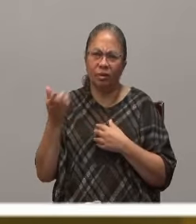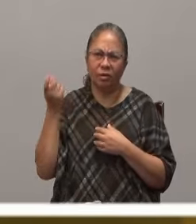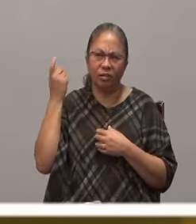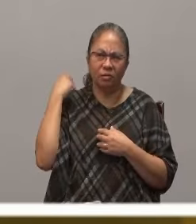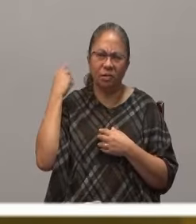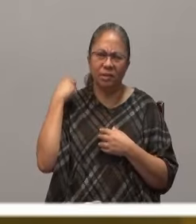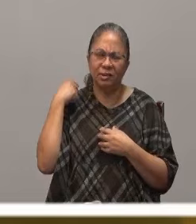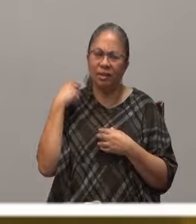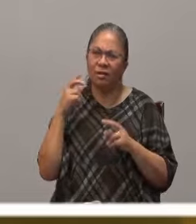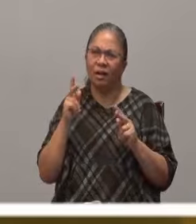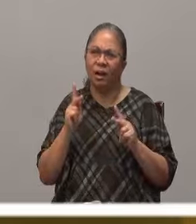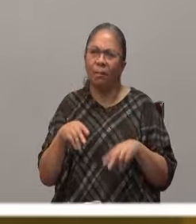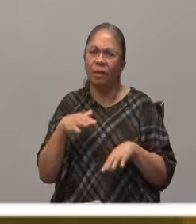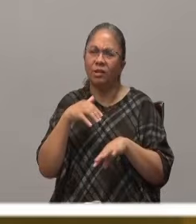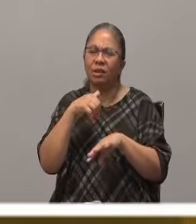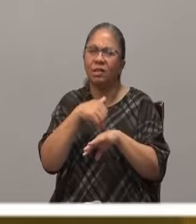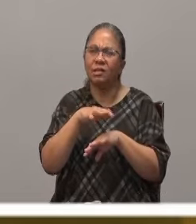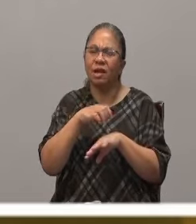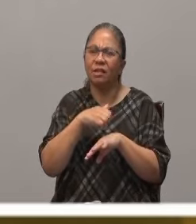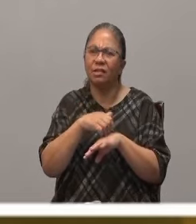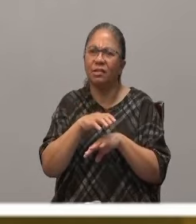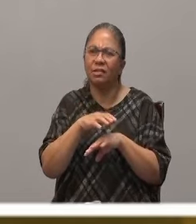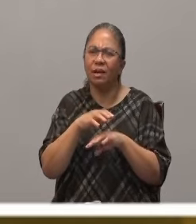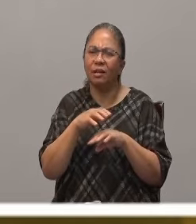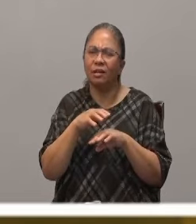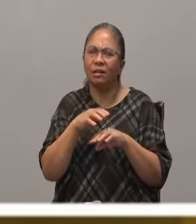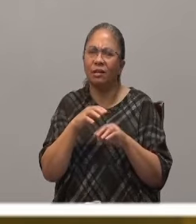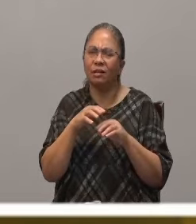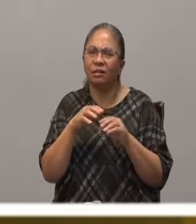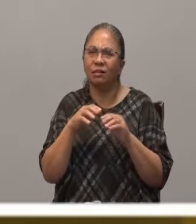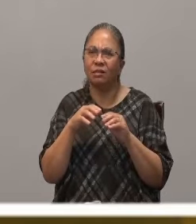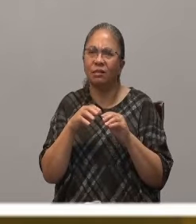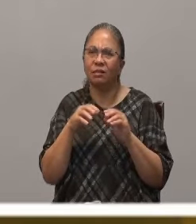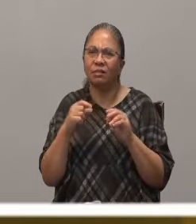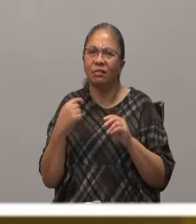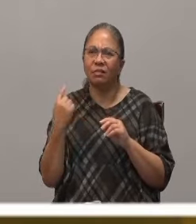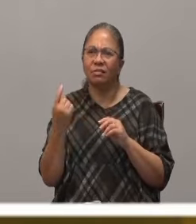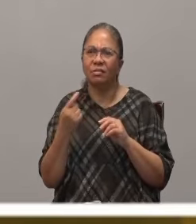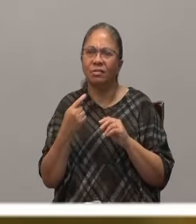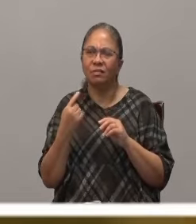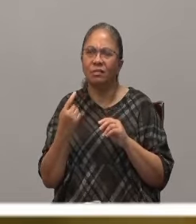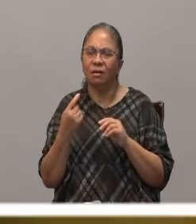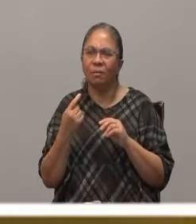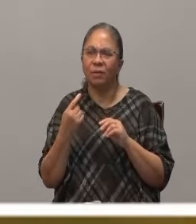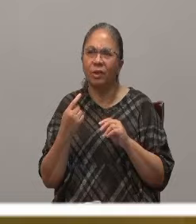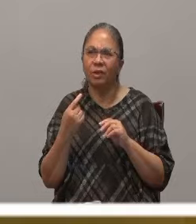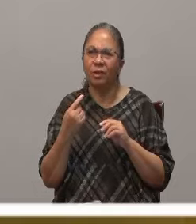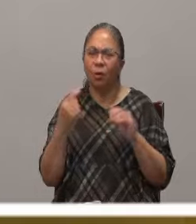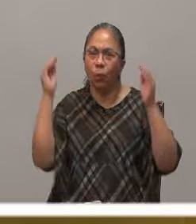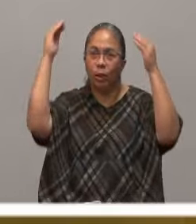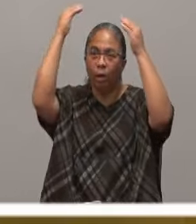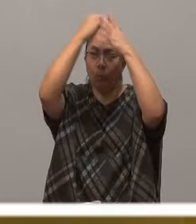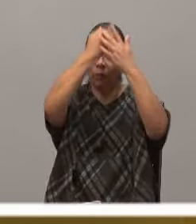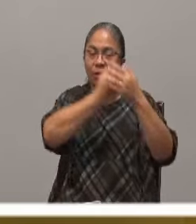somebody sending around a meme with the Holy Father sitting next to the devil in conversation. Now, that's